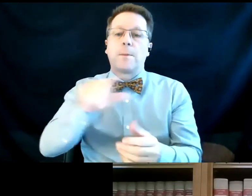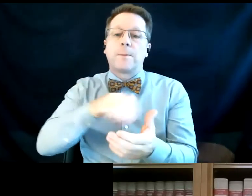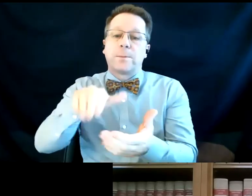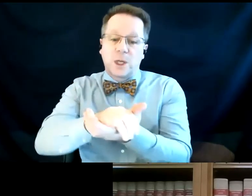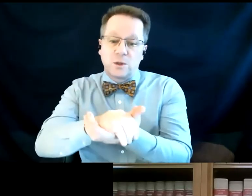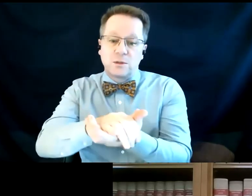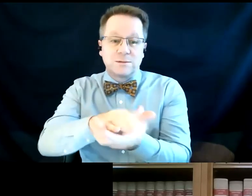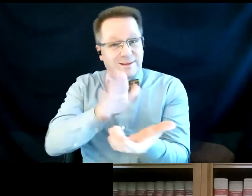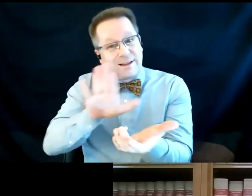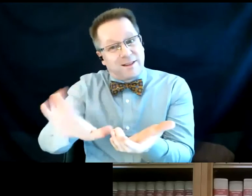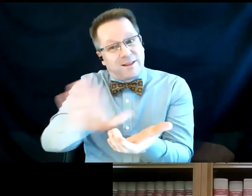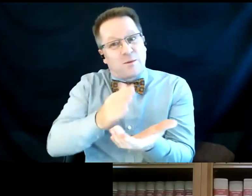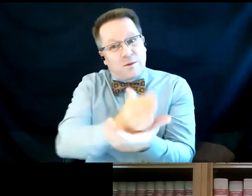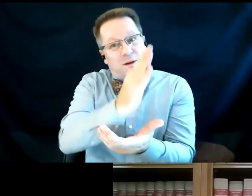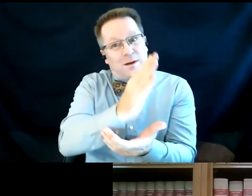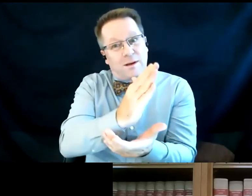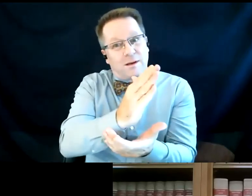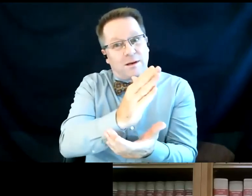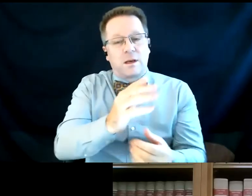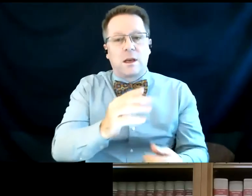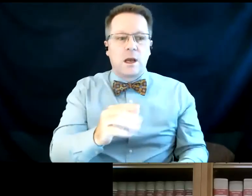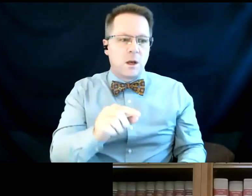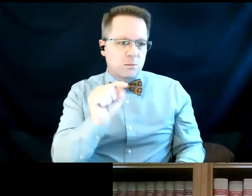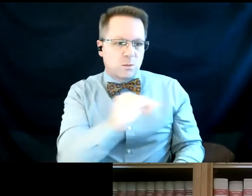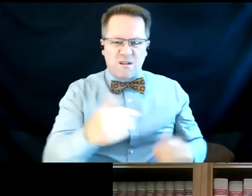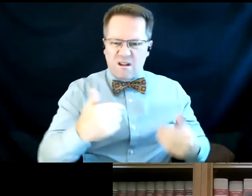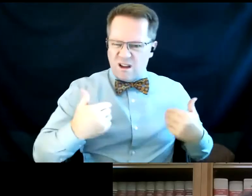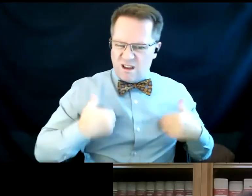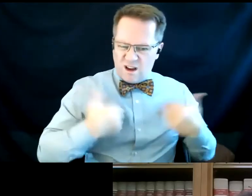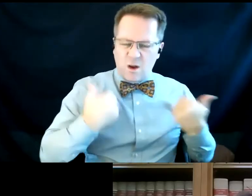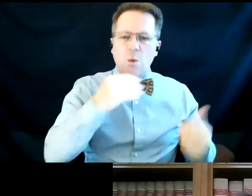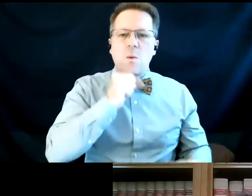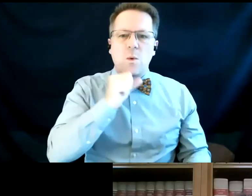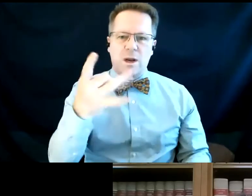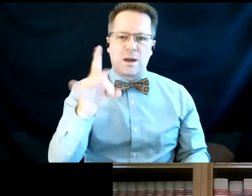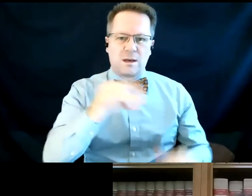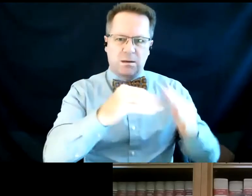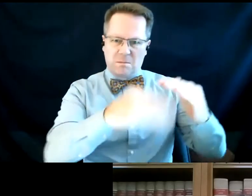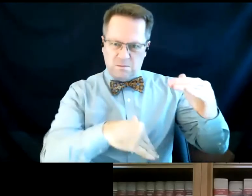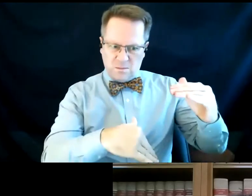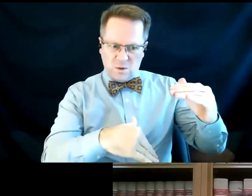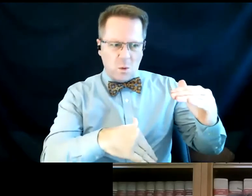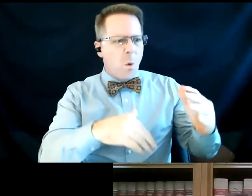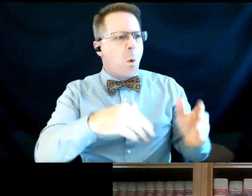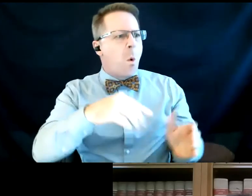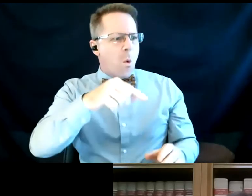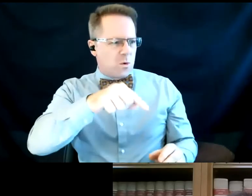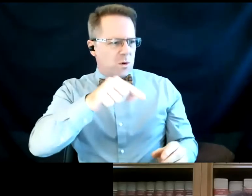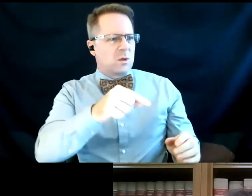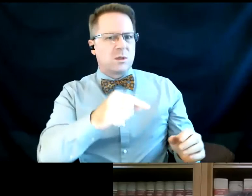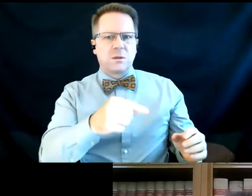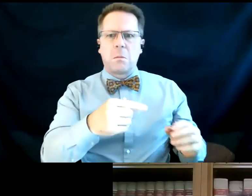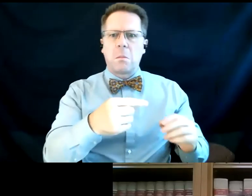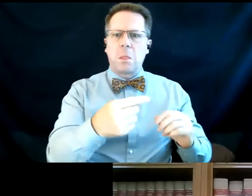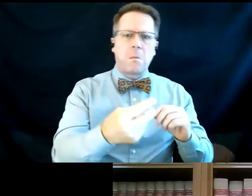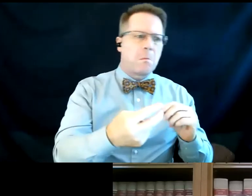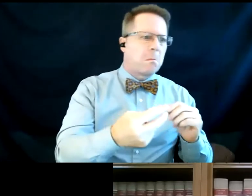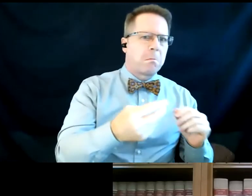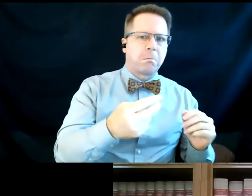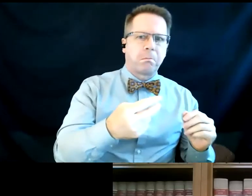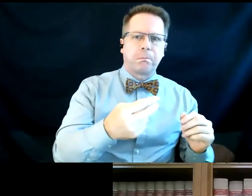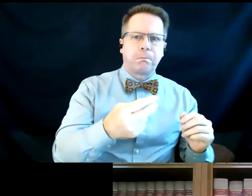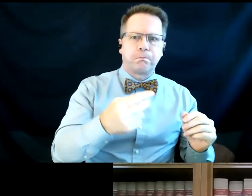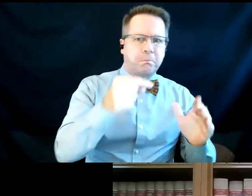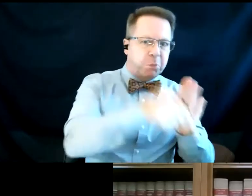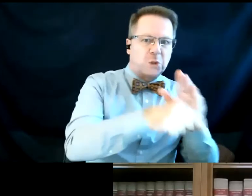death penalty for juveniles, and expanding First Amendment protections to the internet and privacy protections to